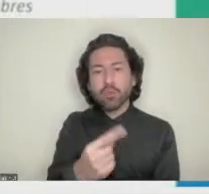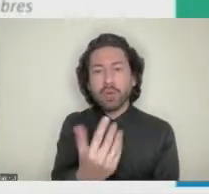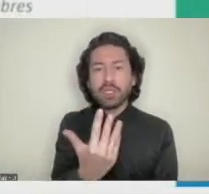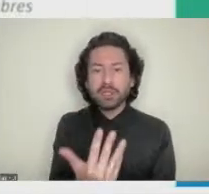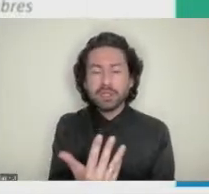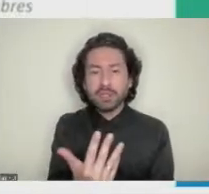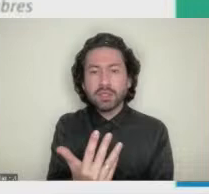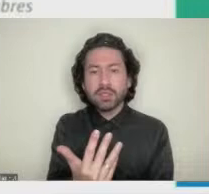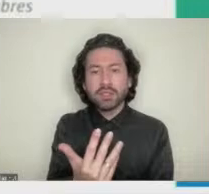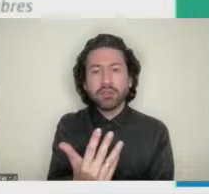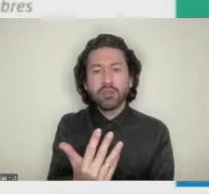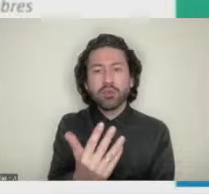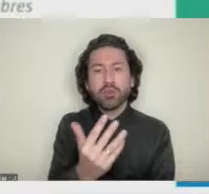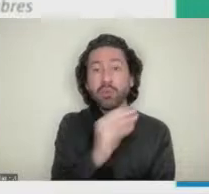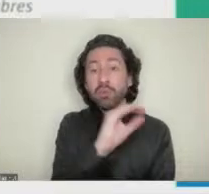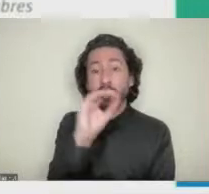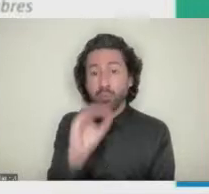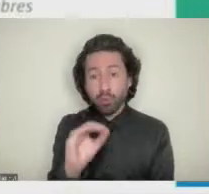23.5%.